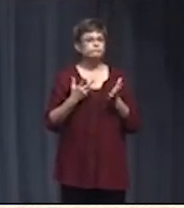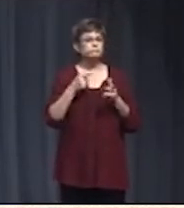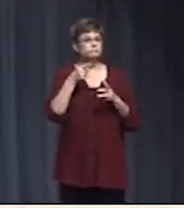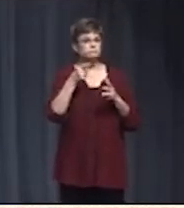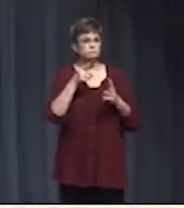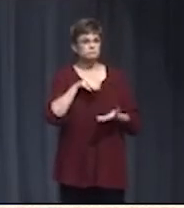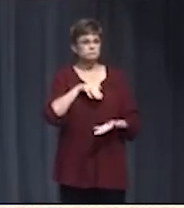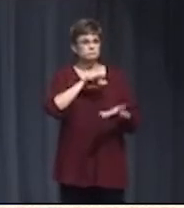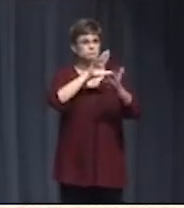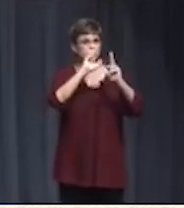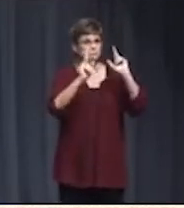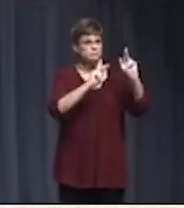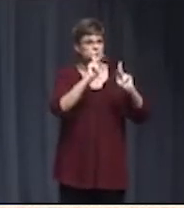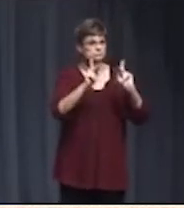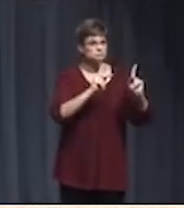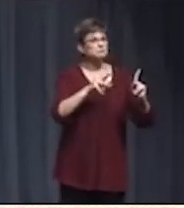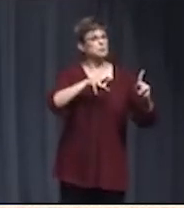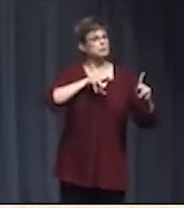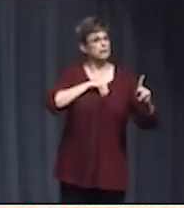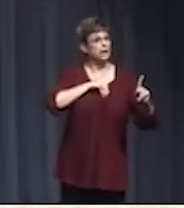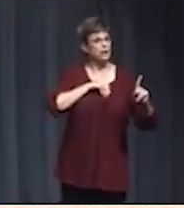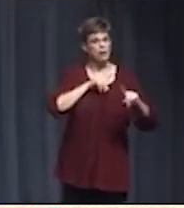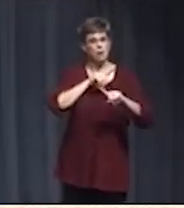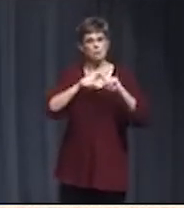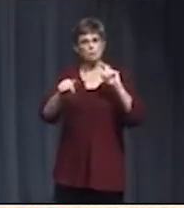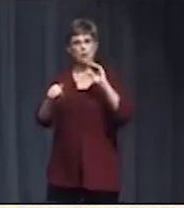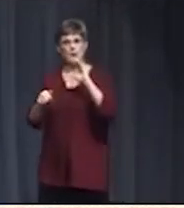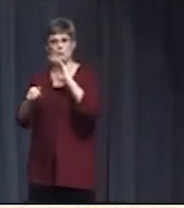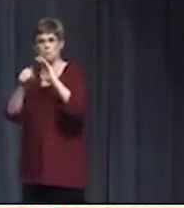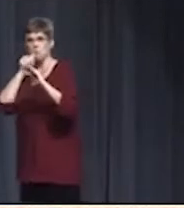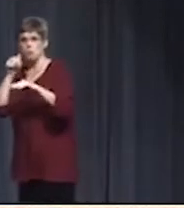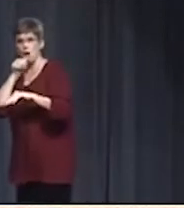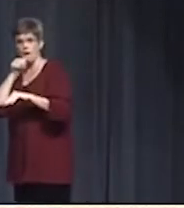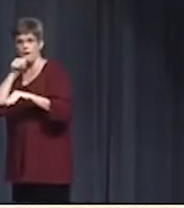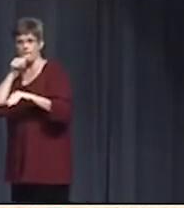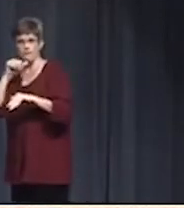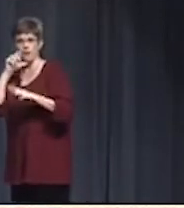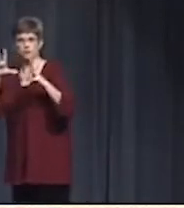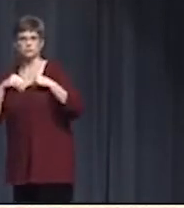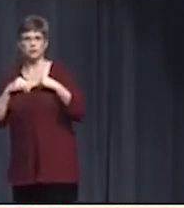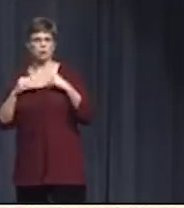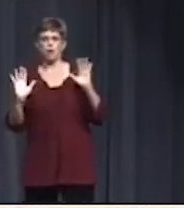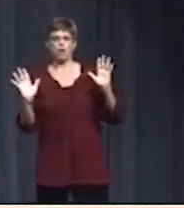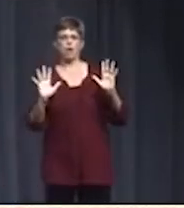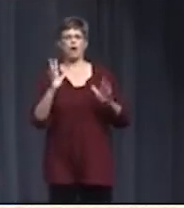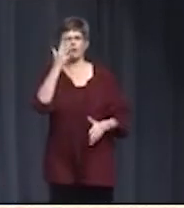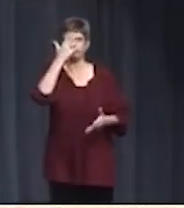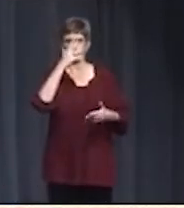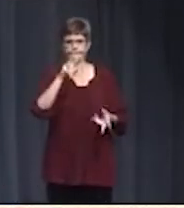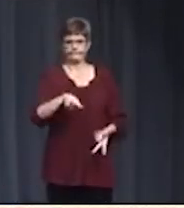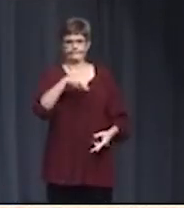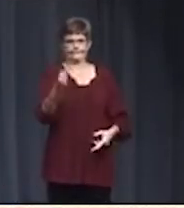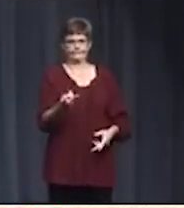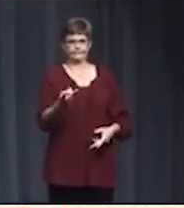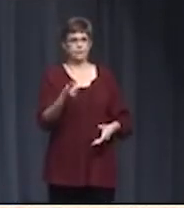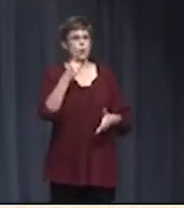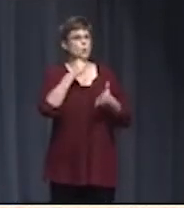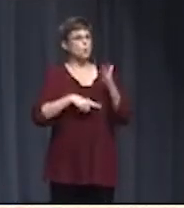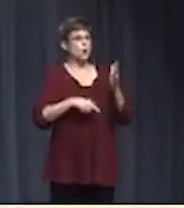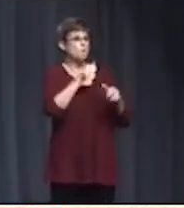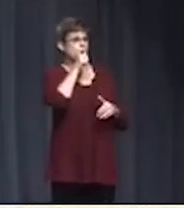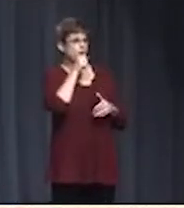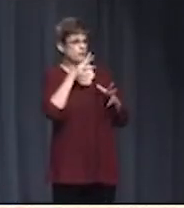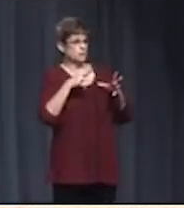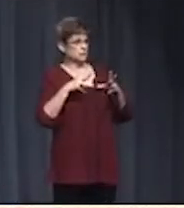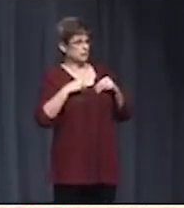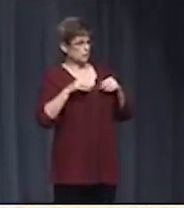be acceptable in private. I'm sorry, I got that backwards. What is acceptable in private may not be acceptable in